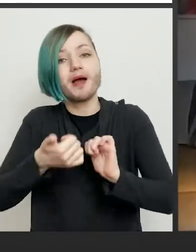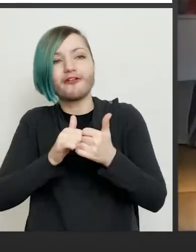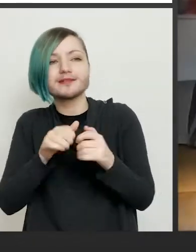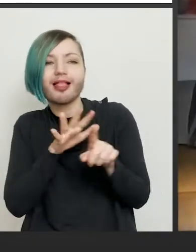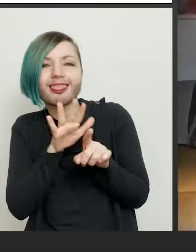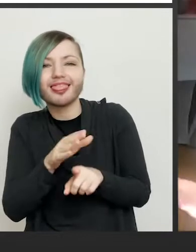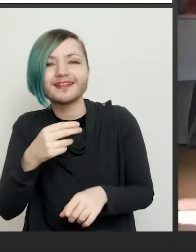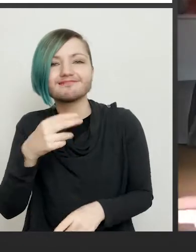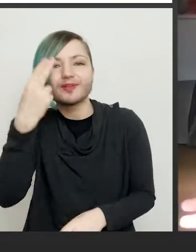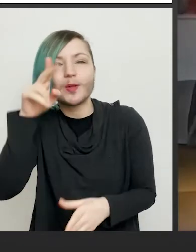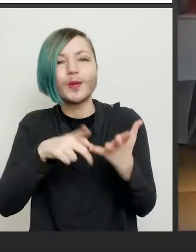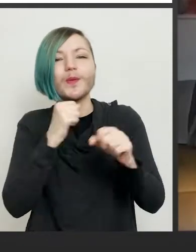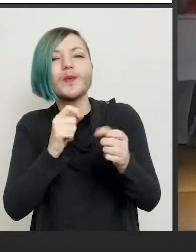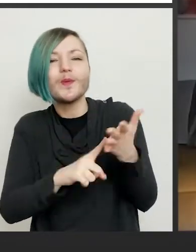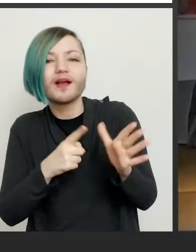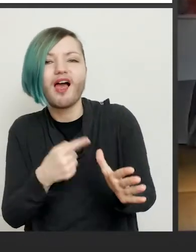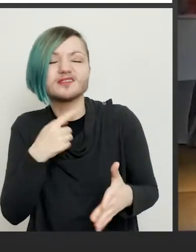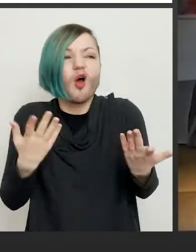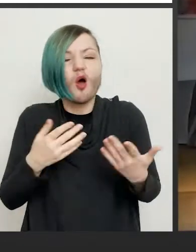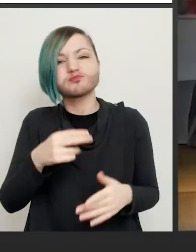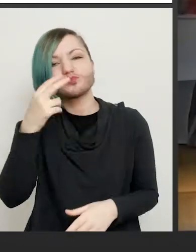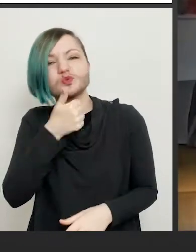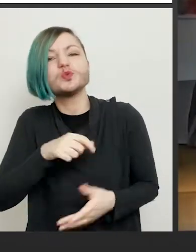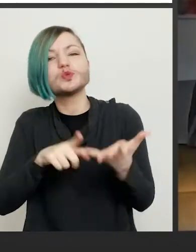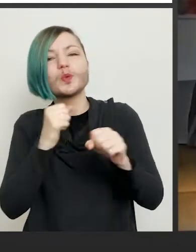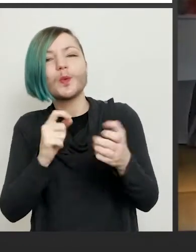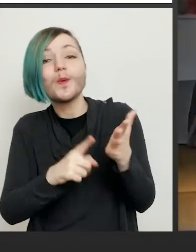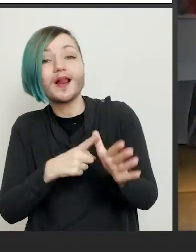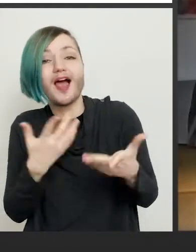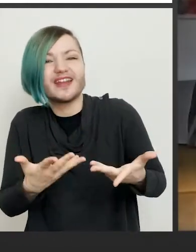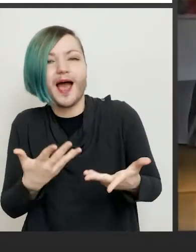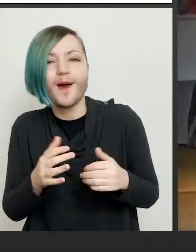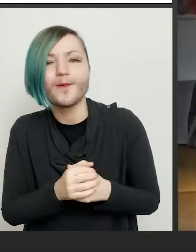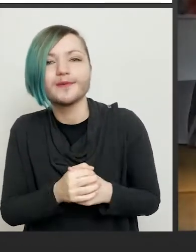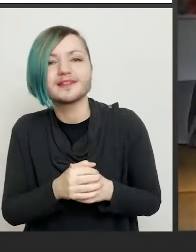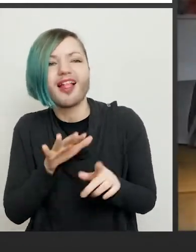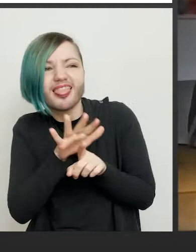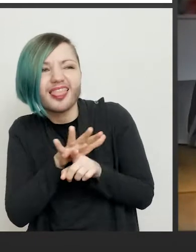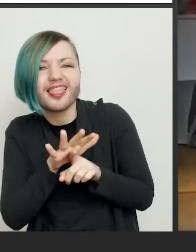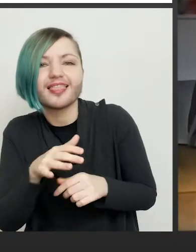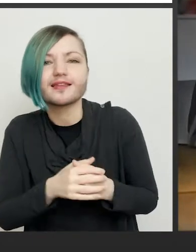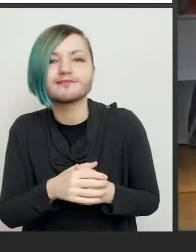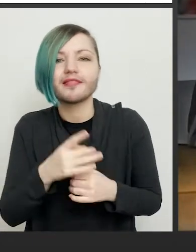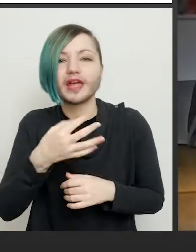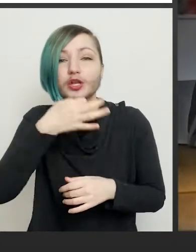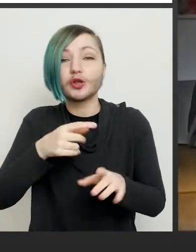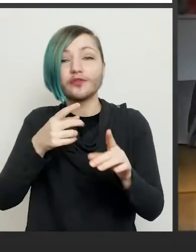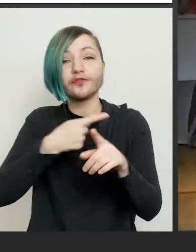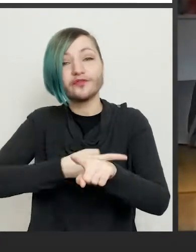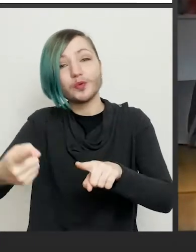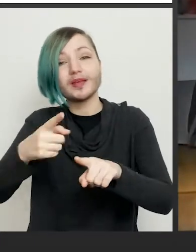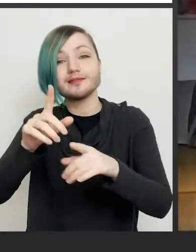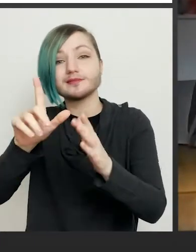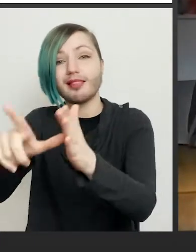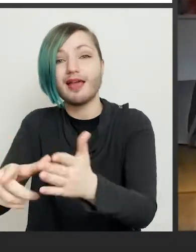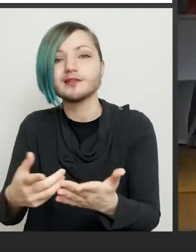Ugla. And they were like, well, why don't we just call you Ugla? We can just use that. And after a few weeks of digesting it, I was kind of like, well, actually, this name fits really